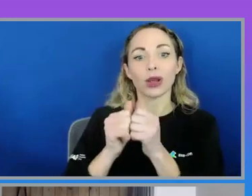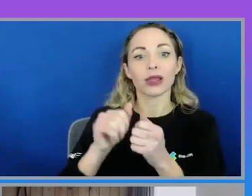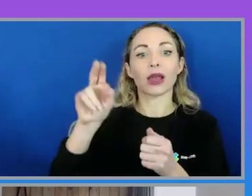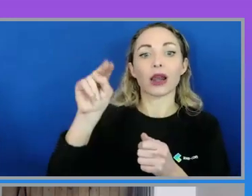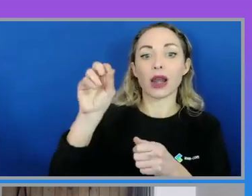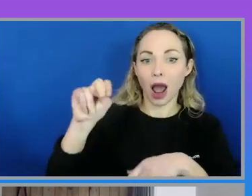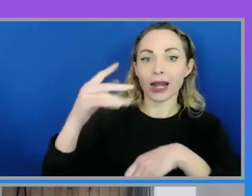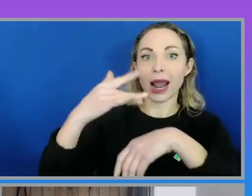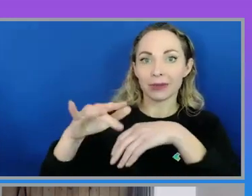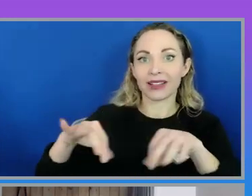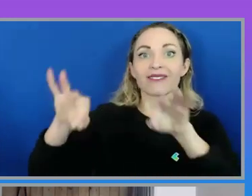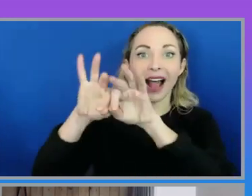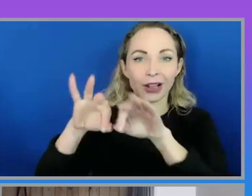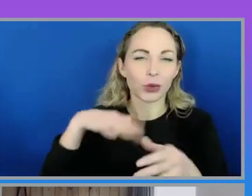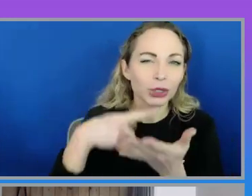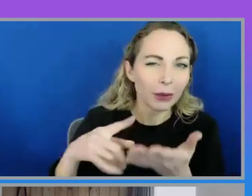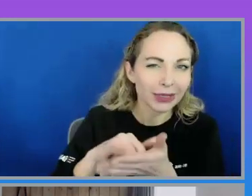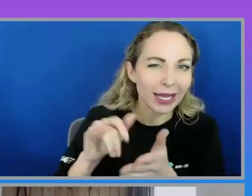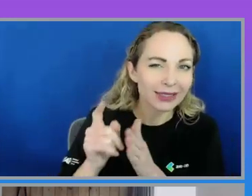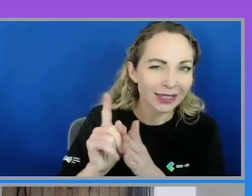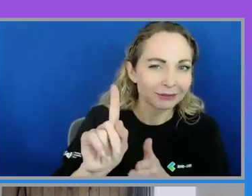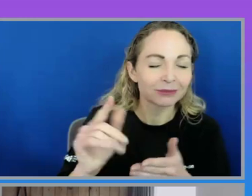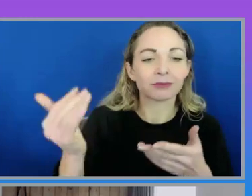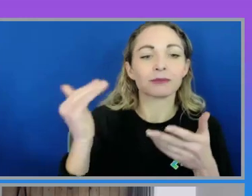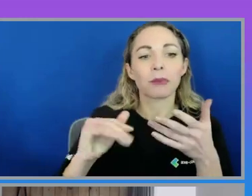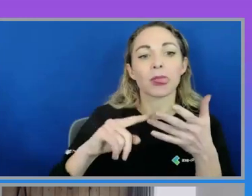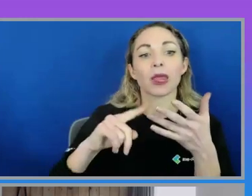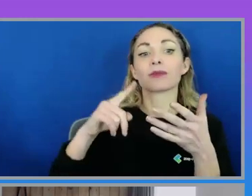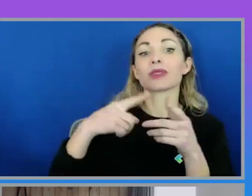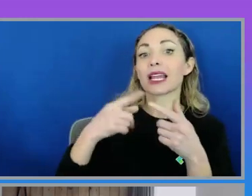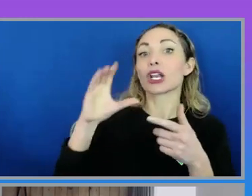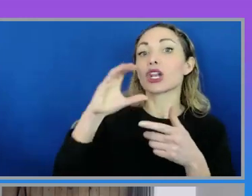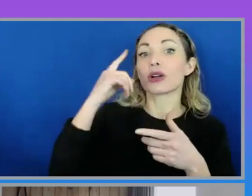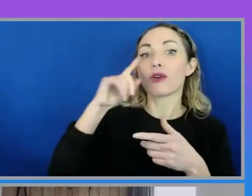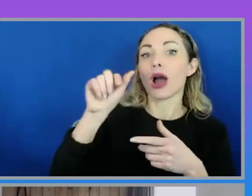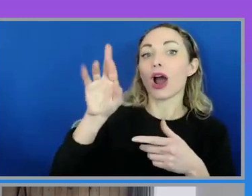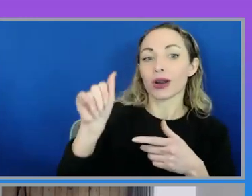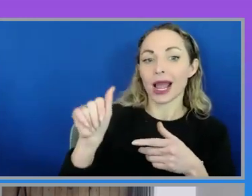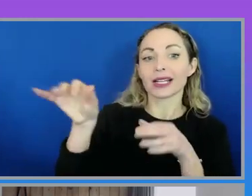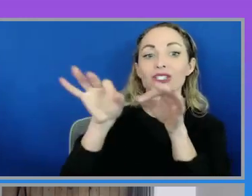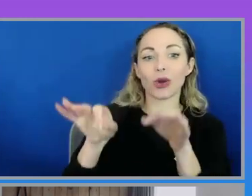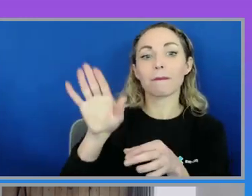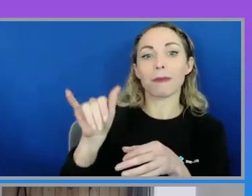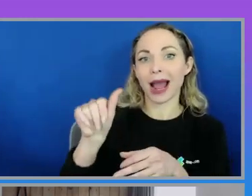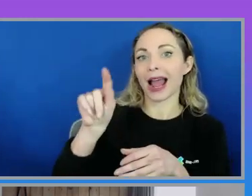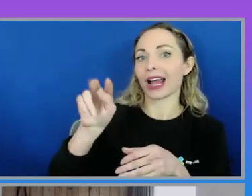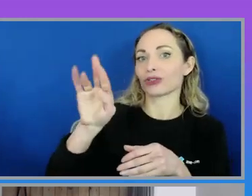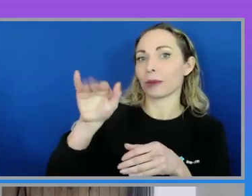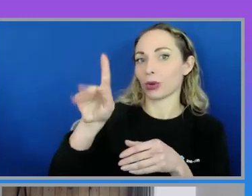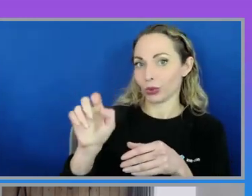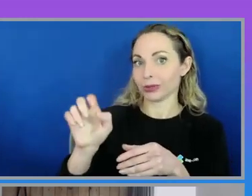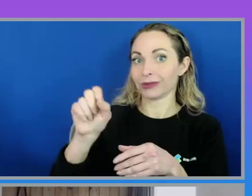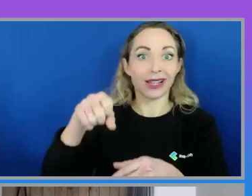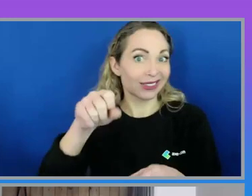sec. Then look for an ARIA described by attribute. Yes, the ARIA described by attribute can be